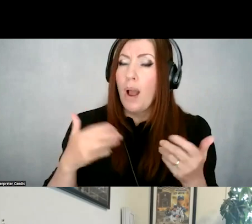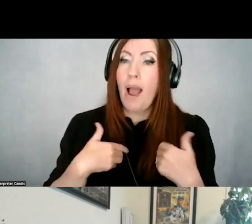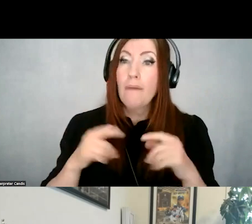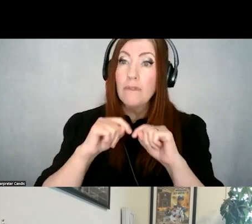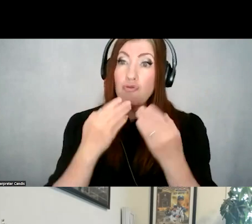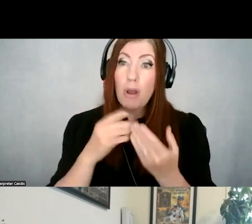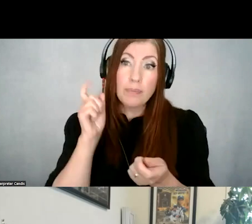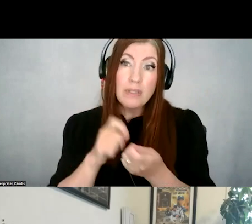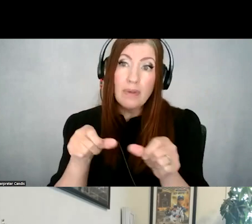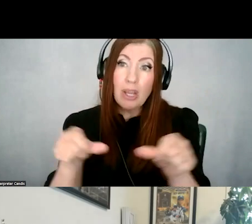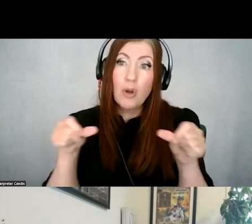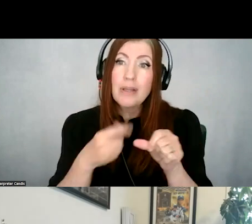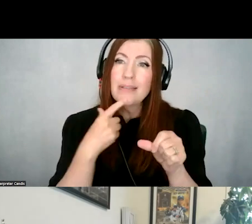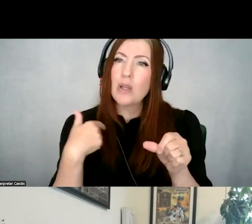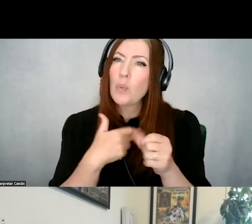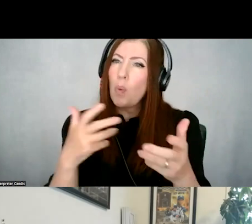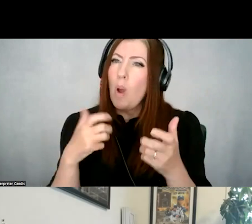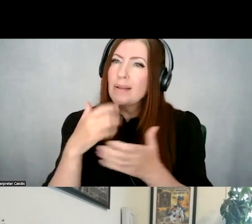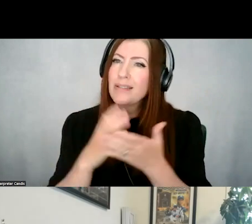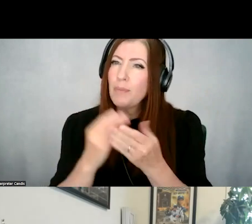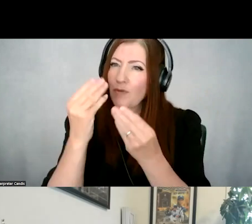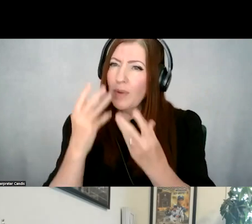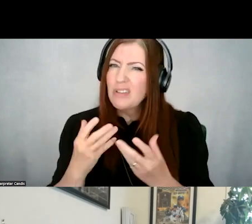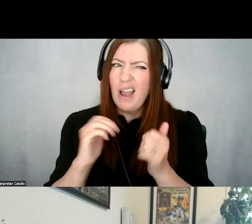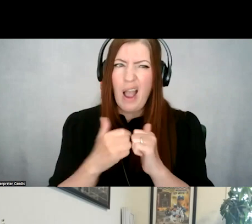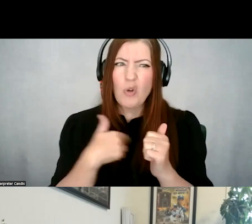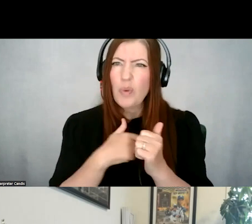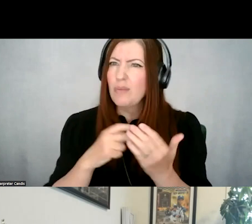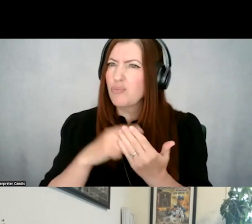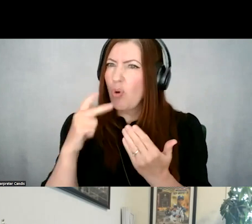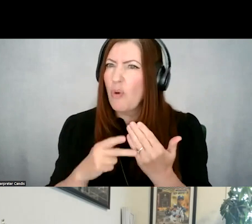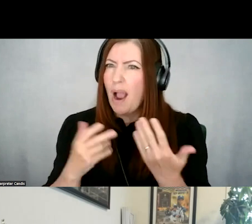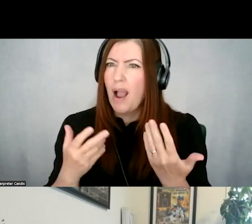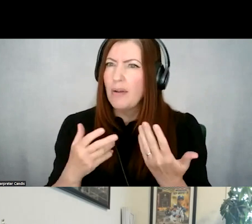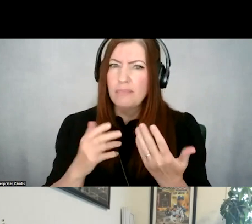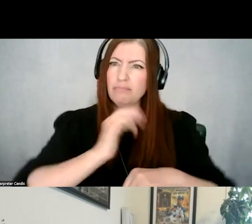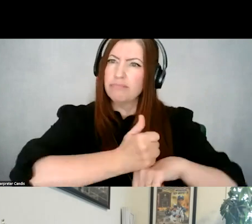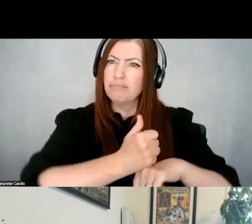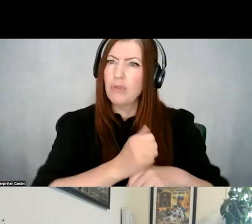area say, hey, we would like some data about how we should program around